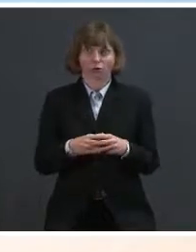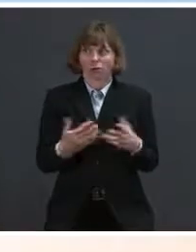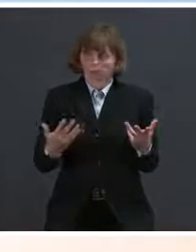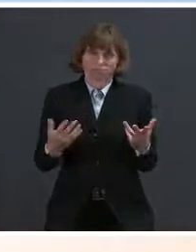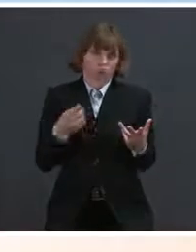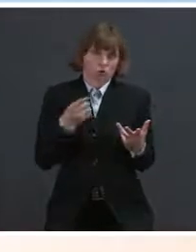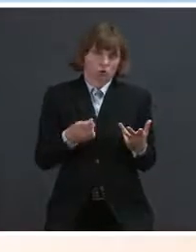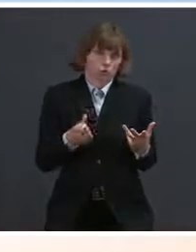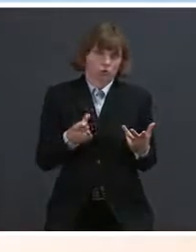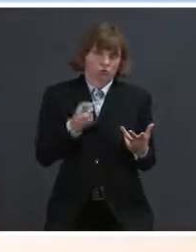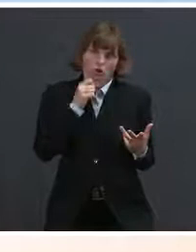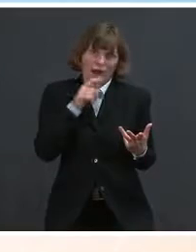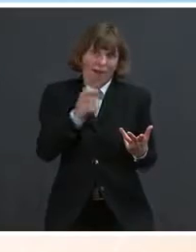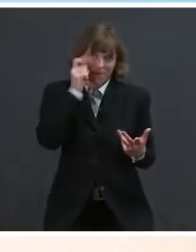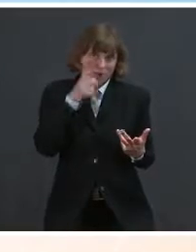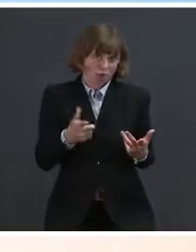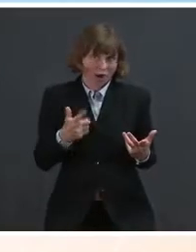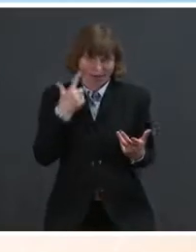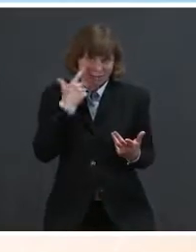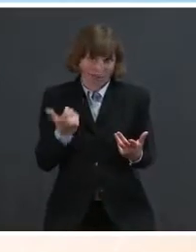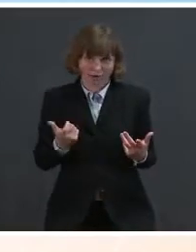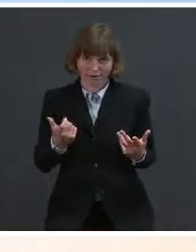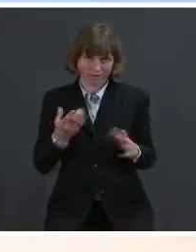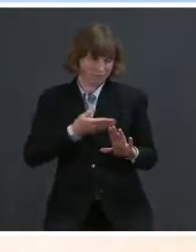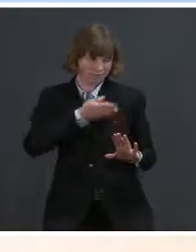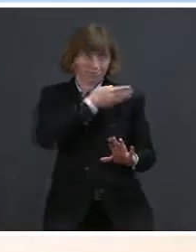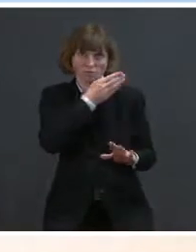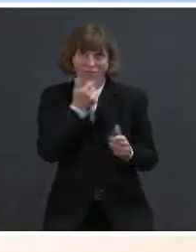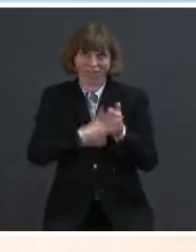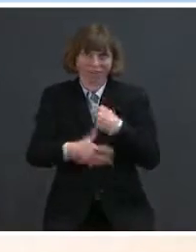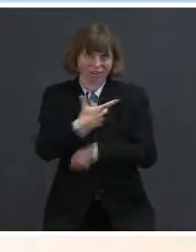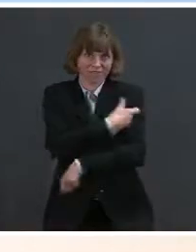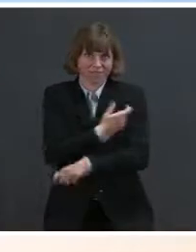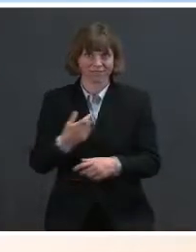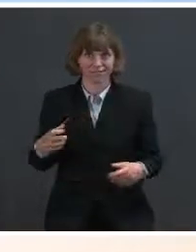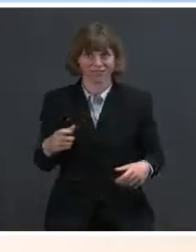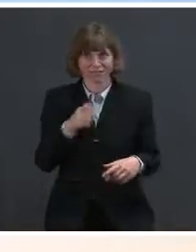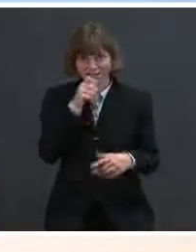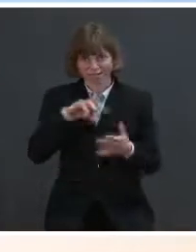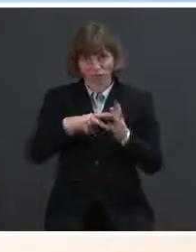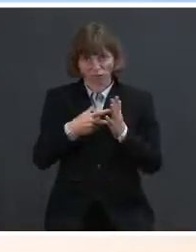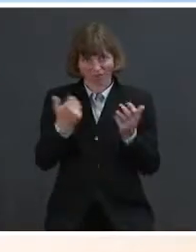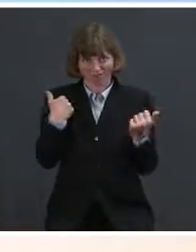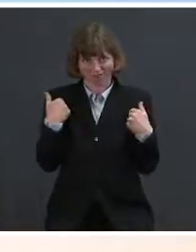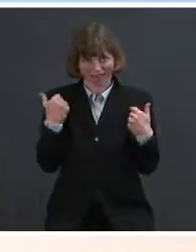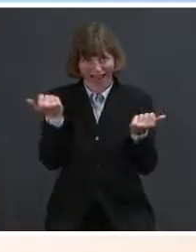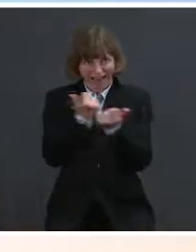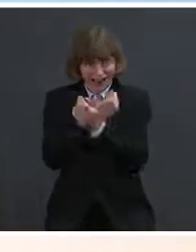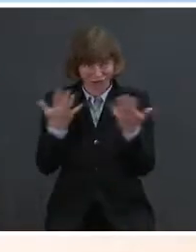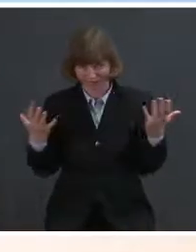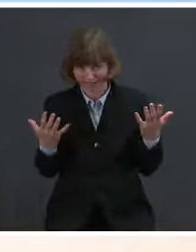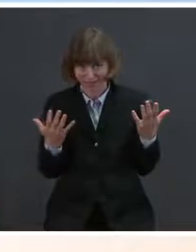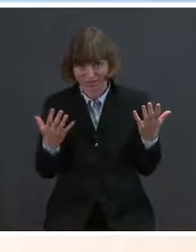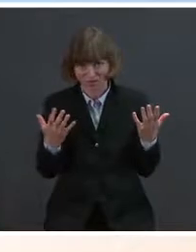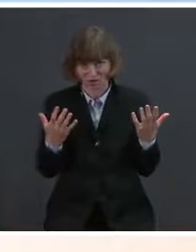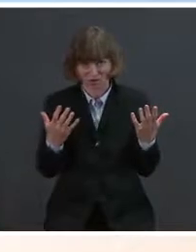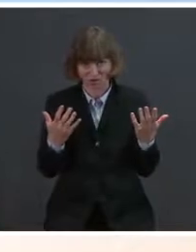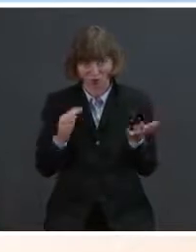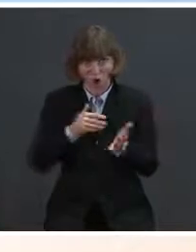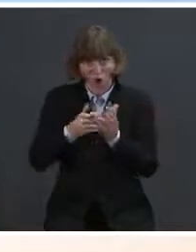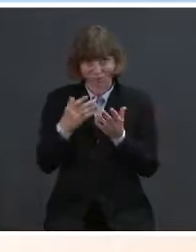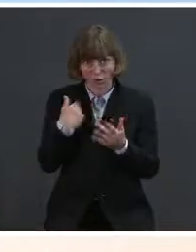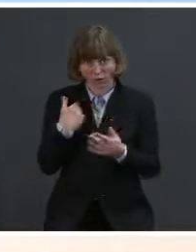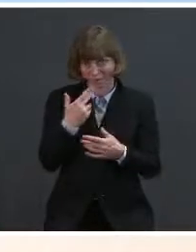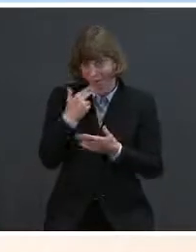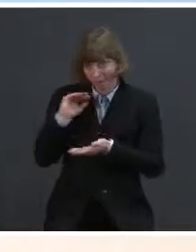you, given this is how it's worked with every other vaccine, it doesn't mean you have all of that, right? You often don't have much of it until there is